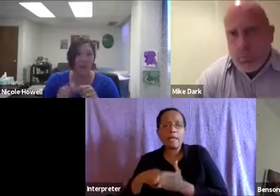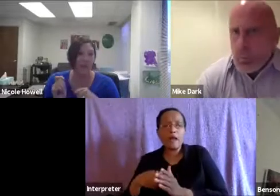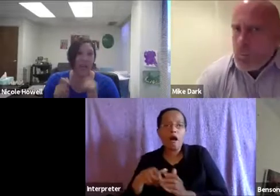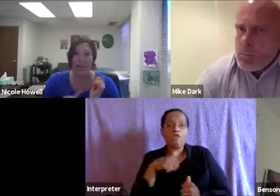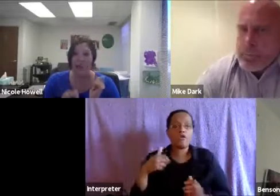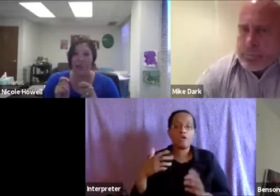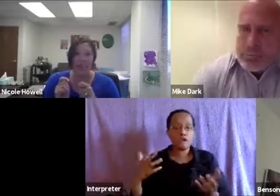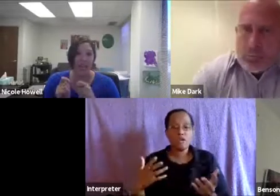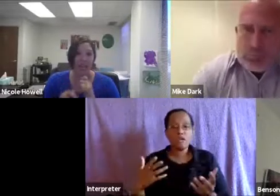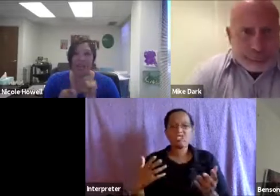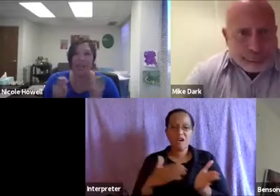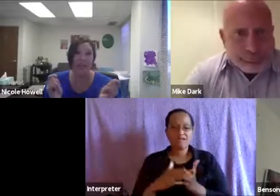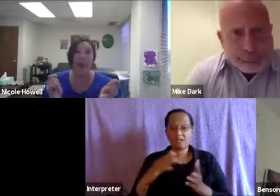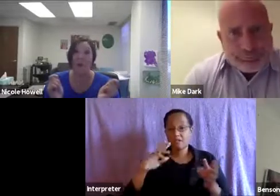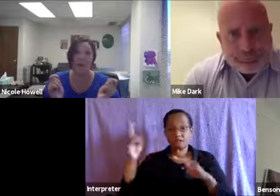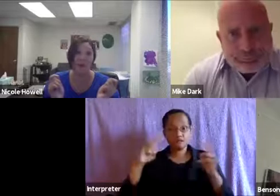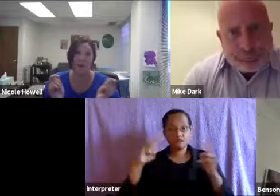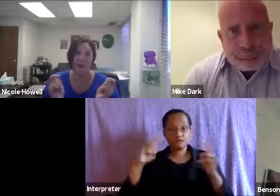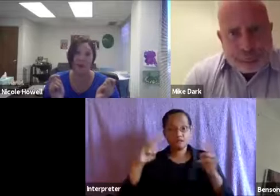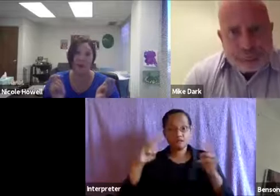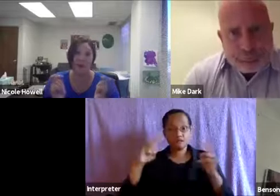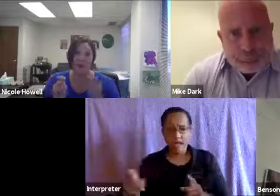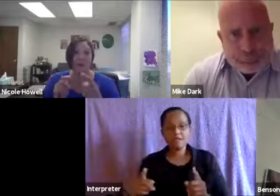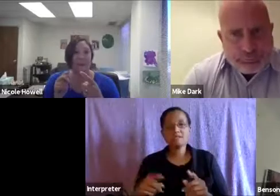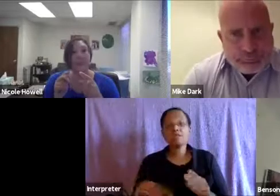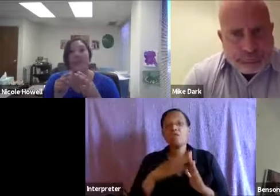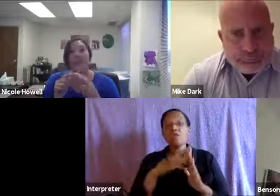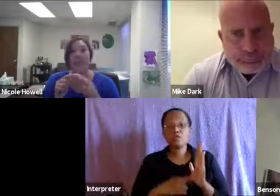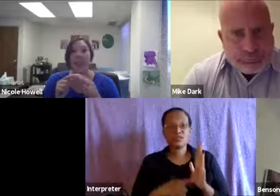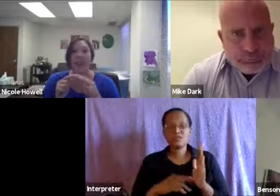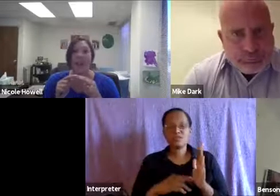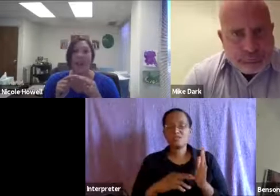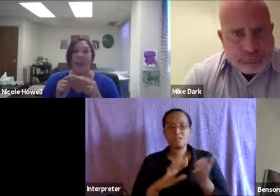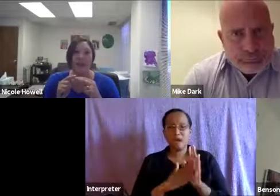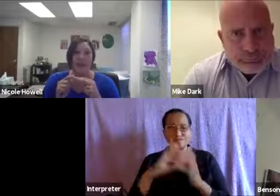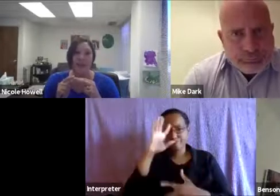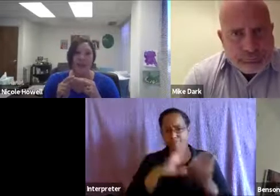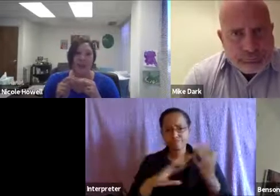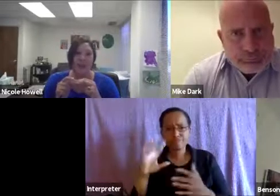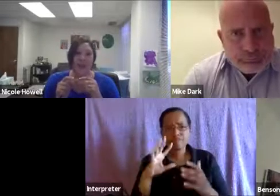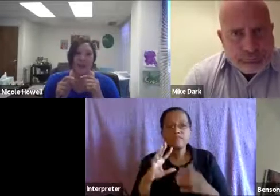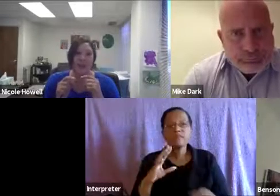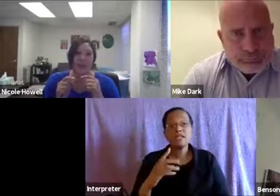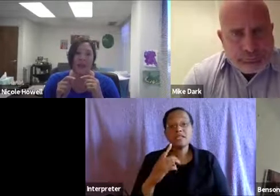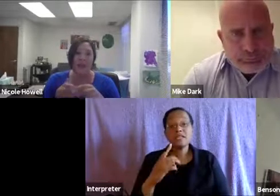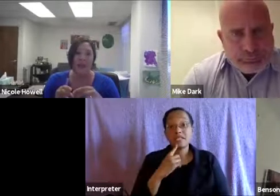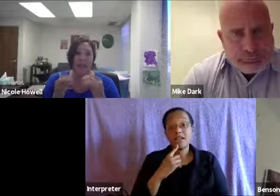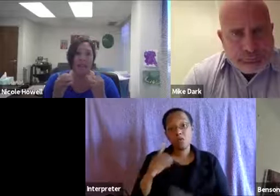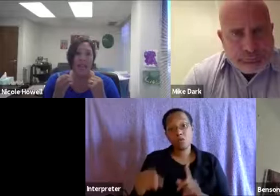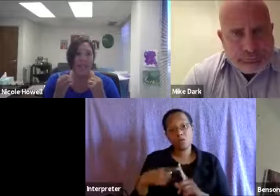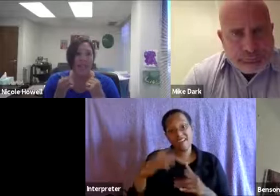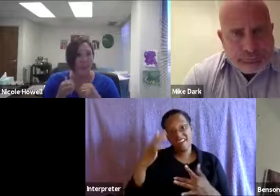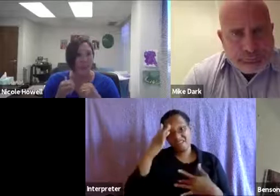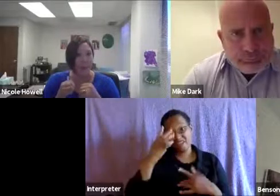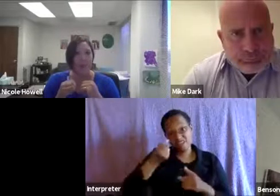residents in the same facility, you can support one another with that kind of information sharing. That's what we're all going to be having to do together until